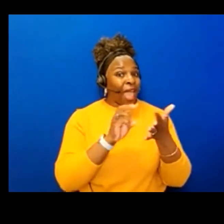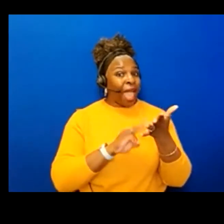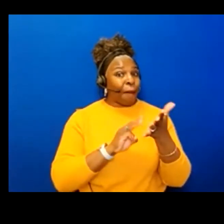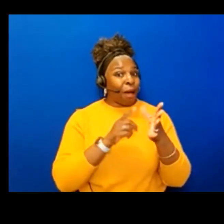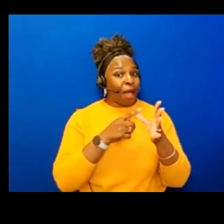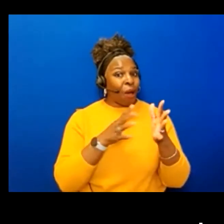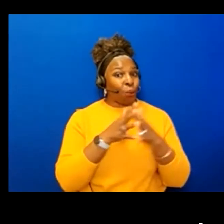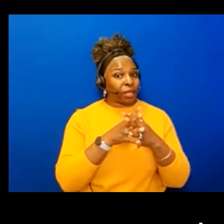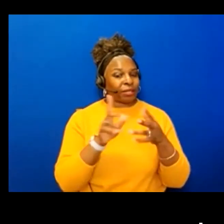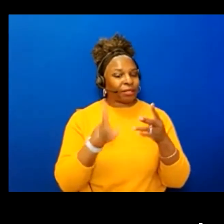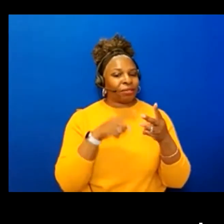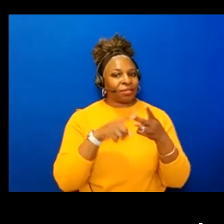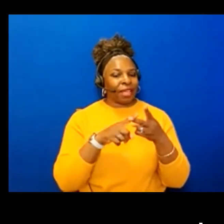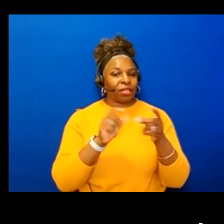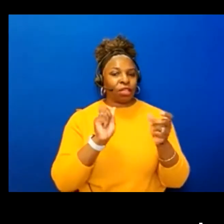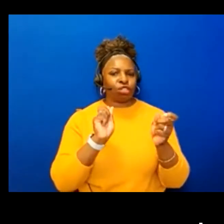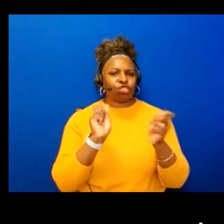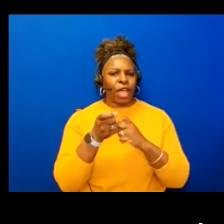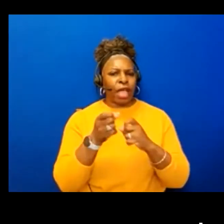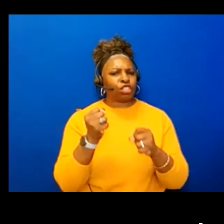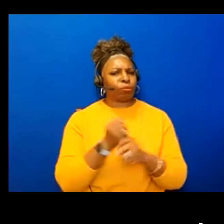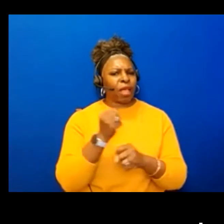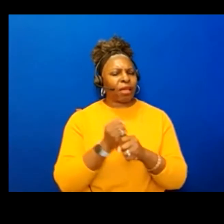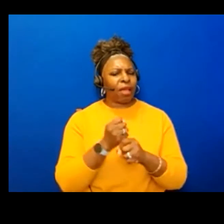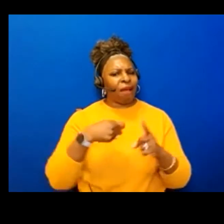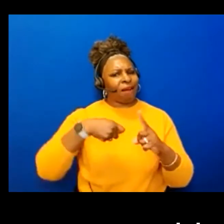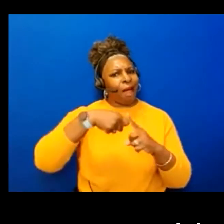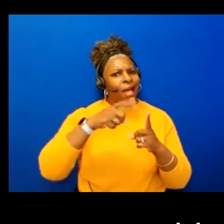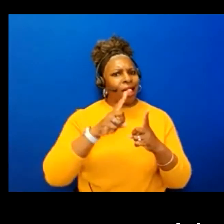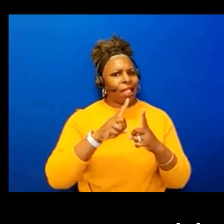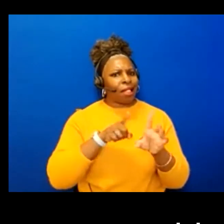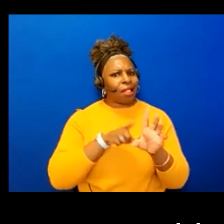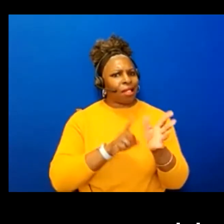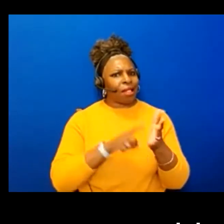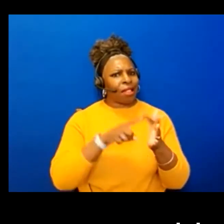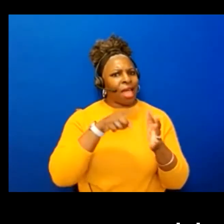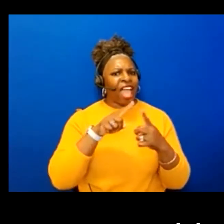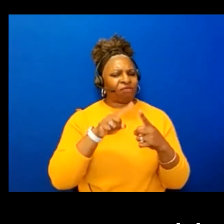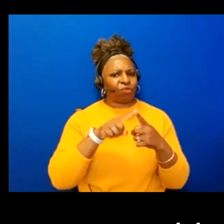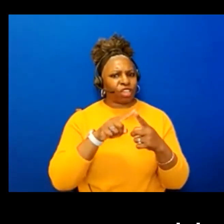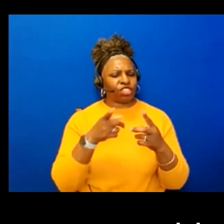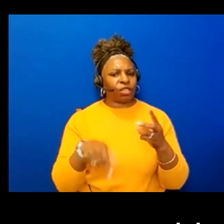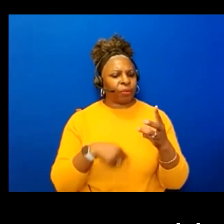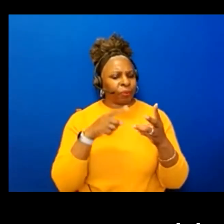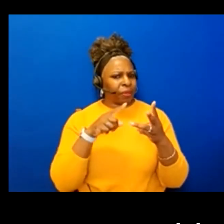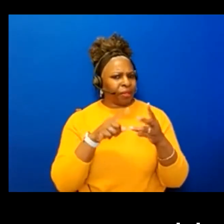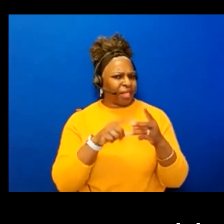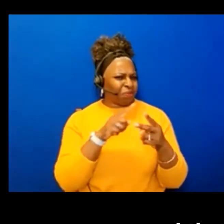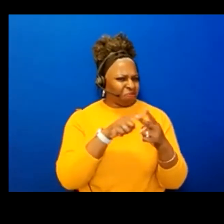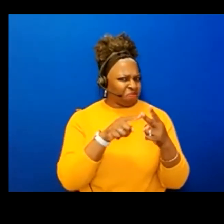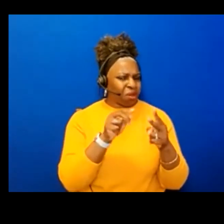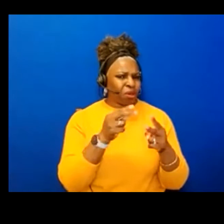Kyle Eldridge, who is from one of our Leonard Cheshire programs. And that we're going to do for about 25 minutes to 30